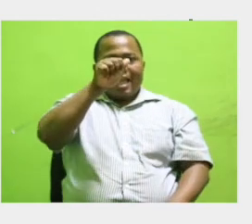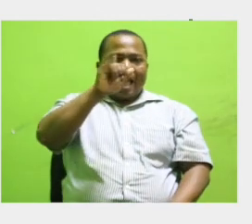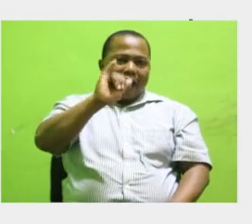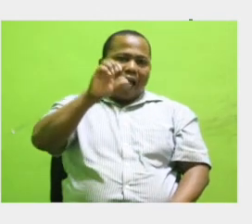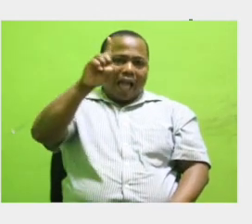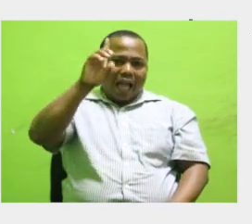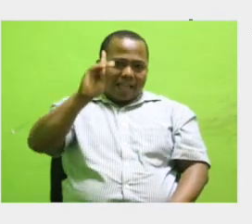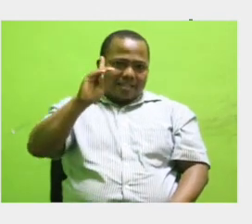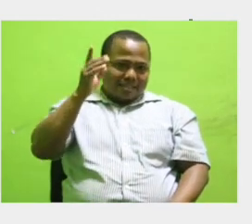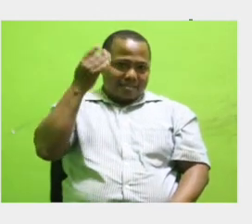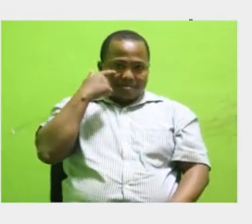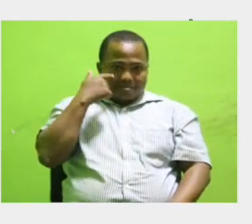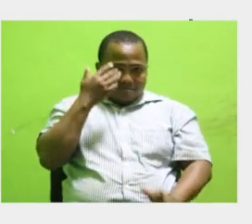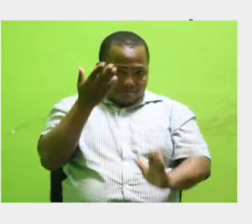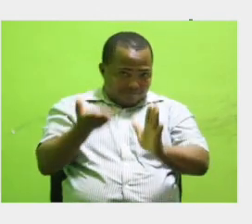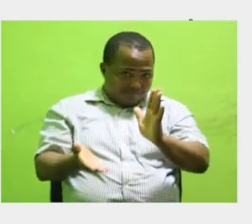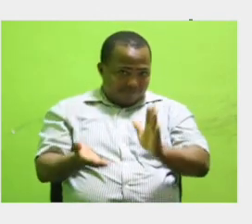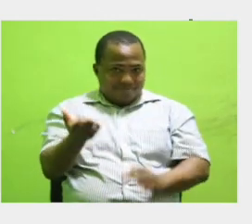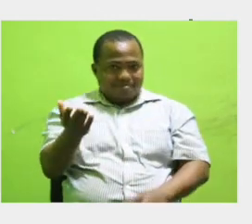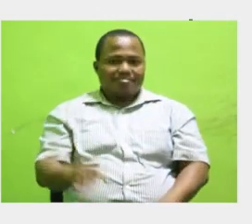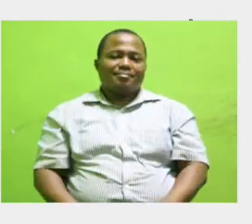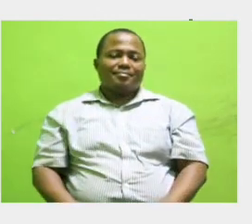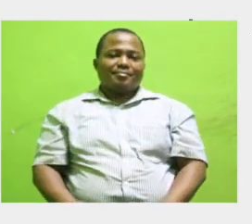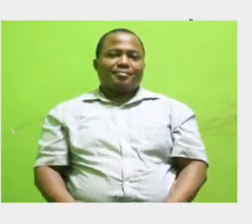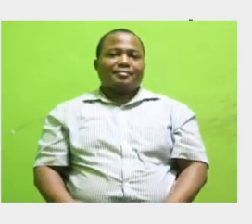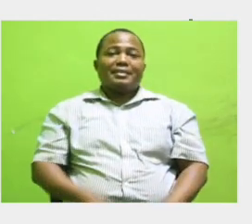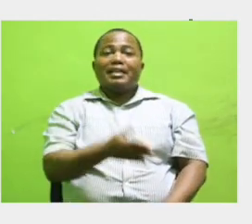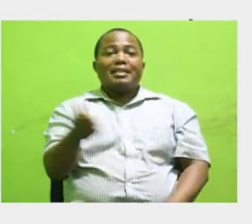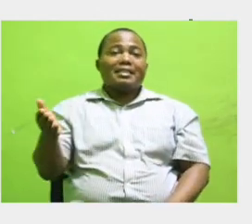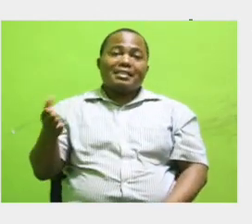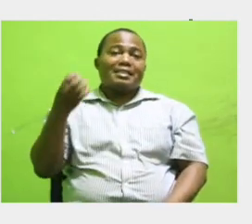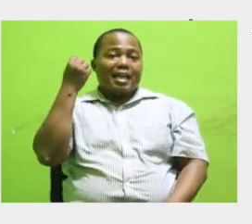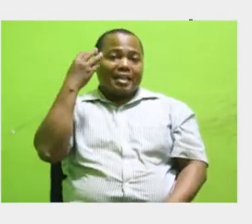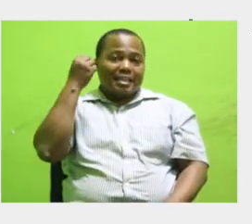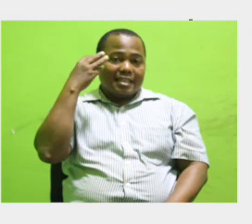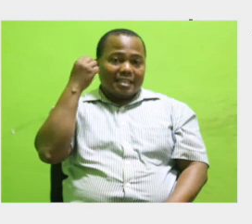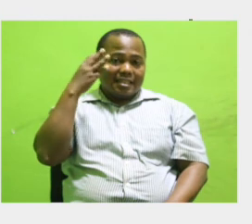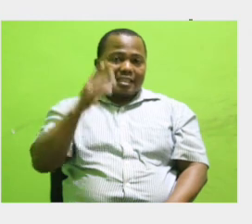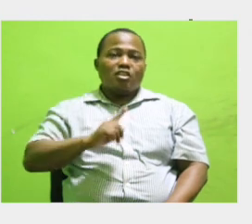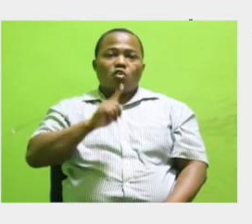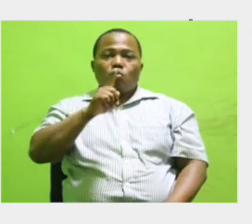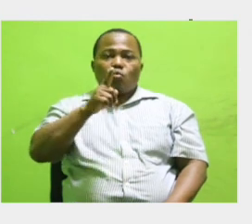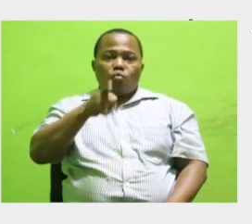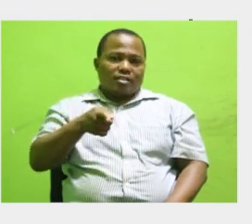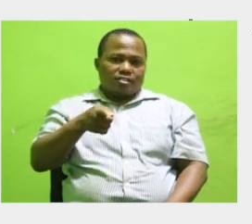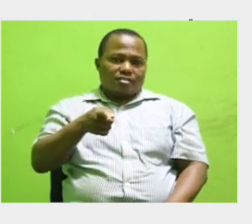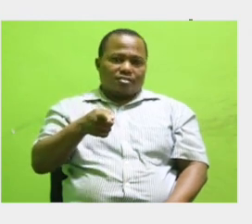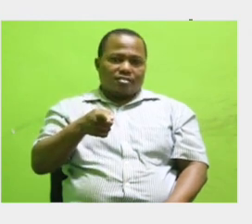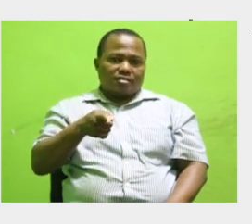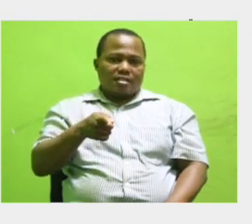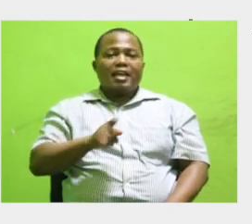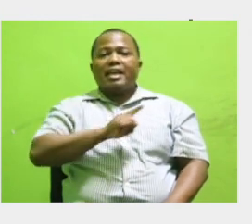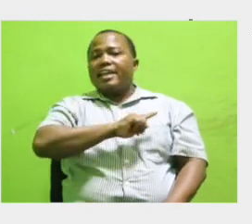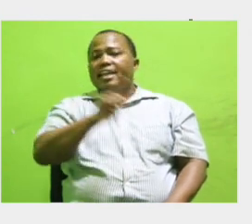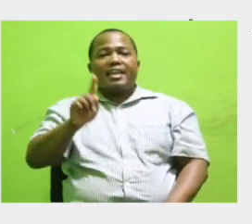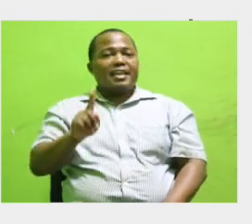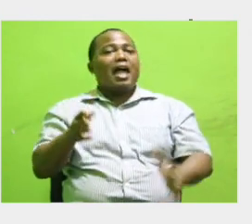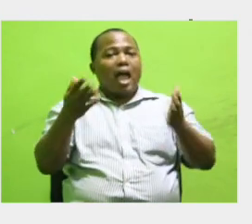spread these STIs. For instance, gonorrhea is caused by a